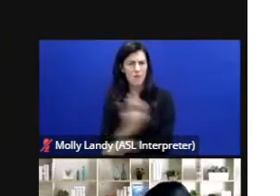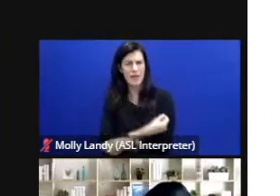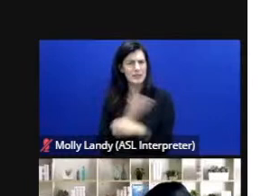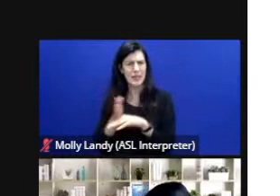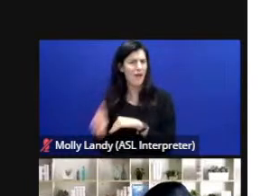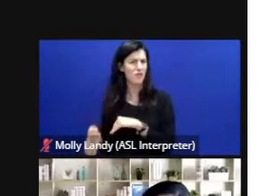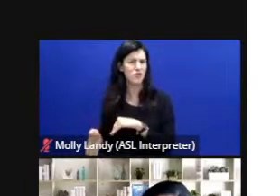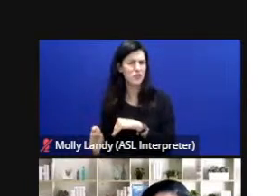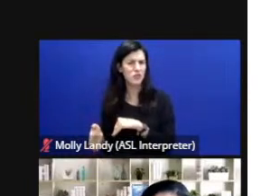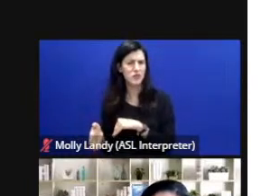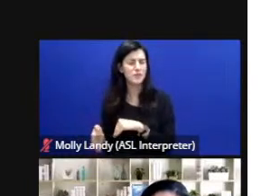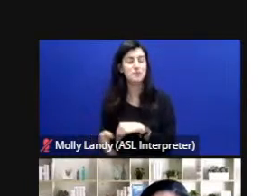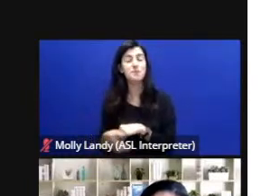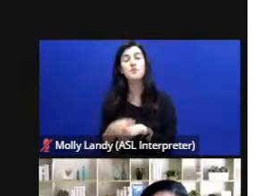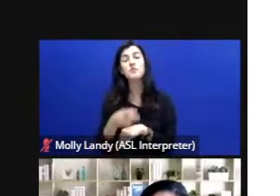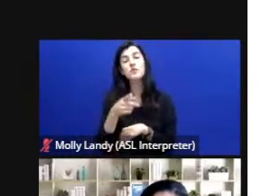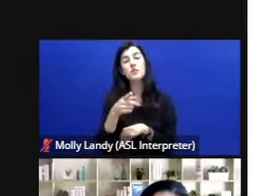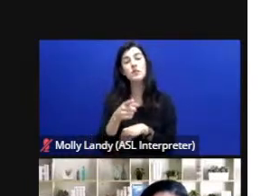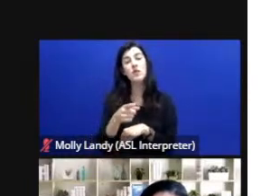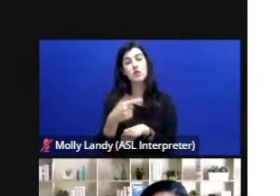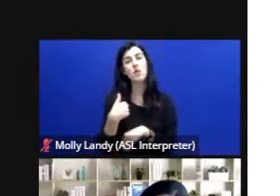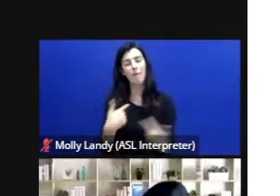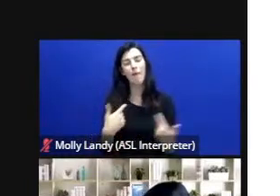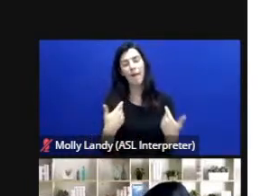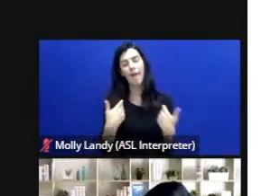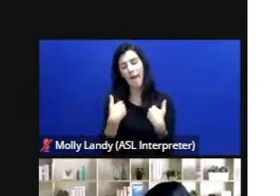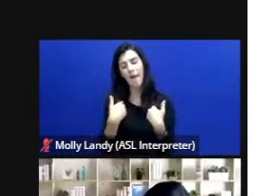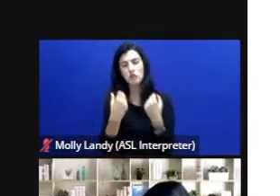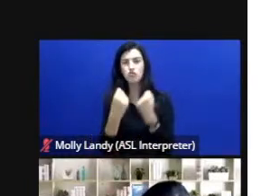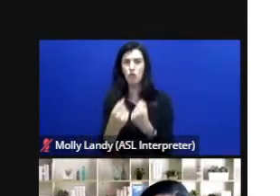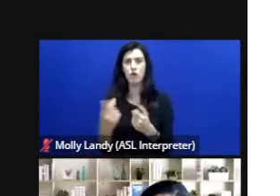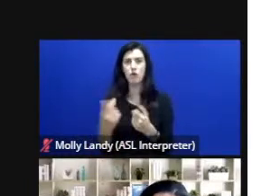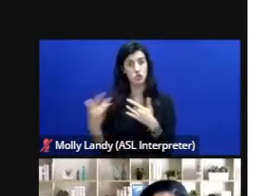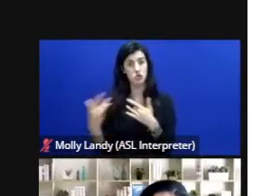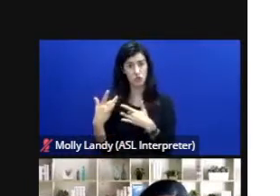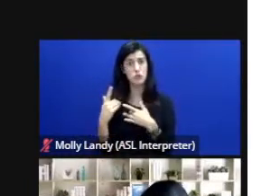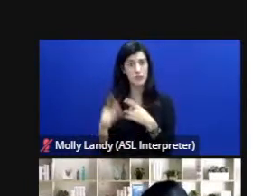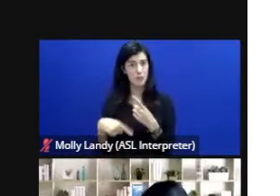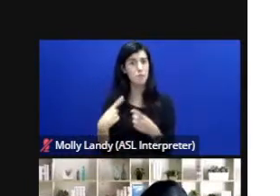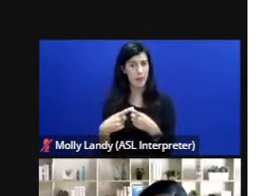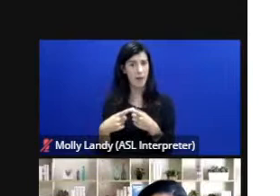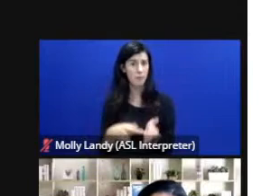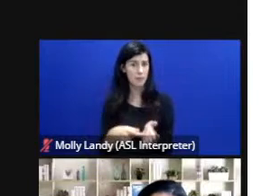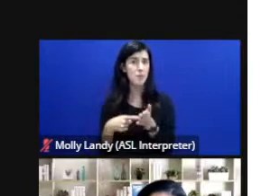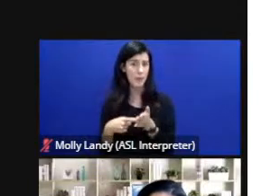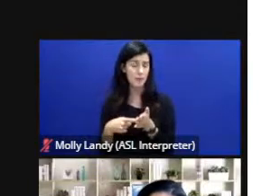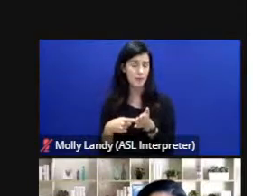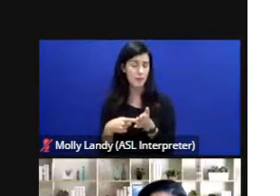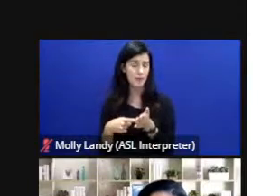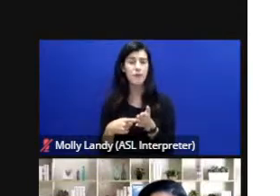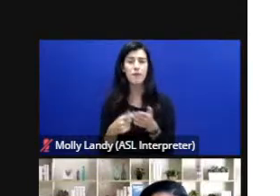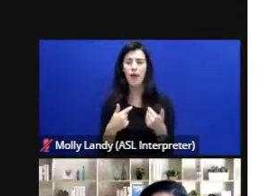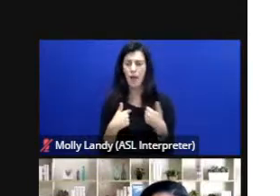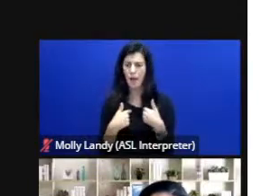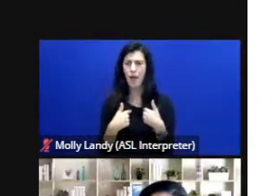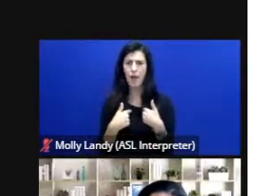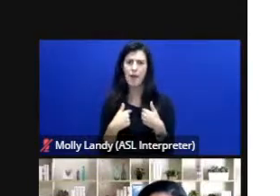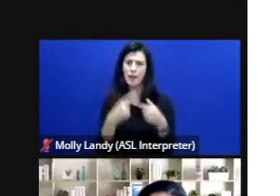As you can probably tell, have concerns, strong concerns about this. I have strong opposition to mandating